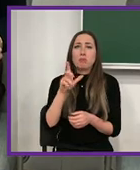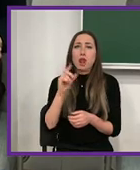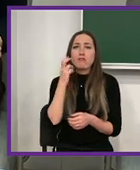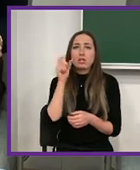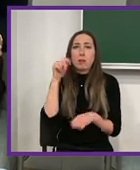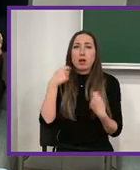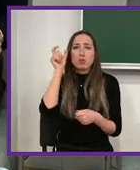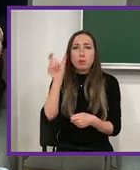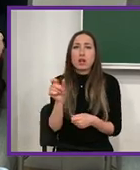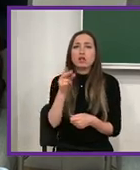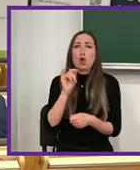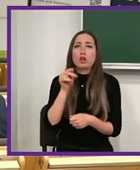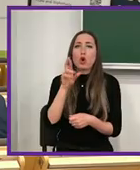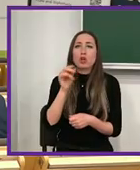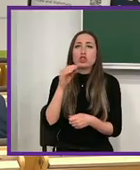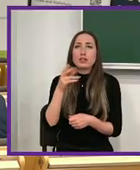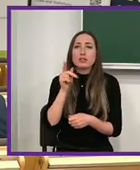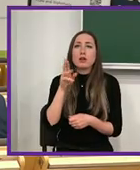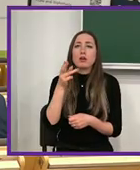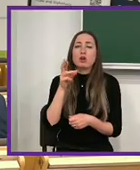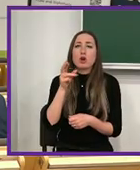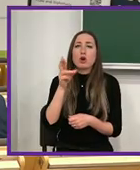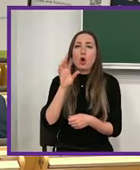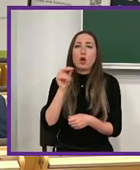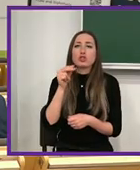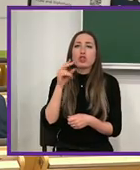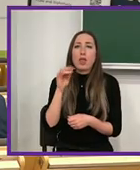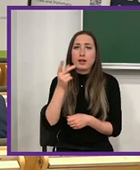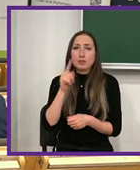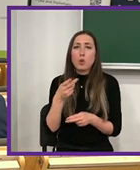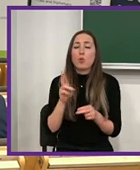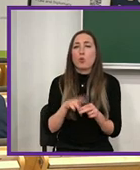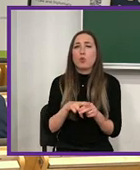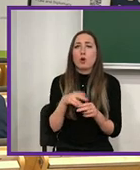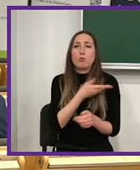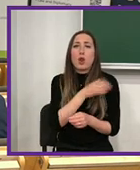and also Enact Sustainable Strategy Senior Advisor, Roger M. Branigin,